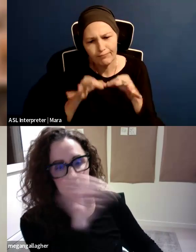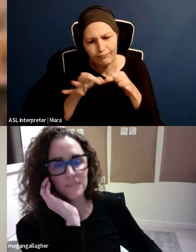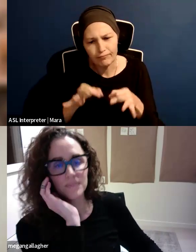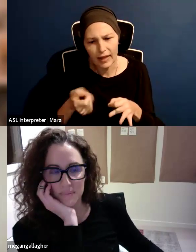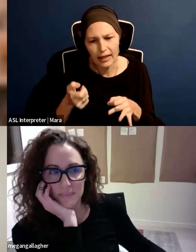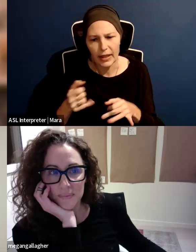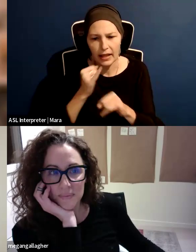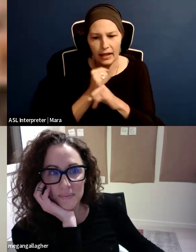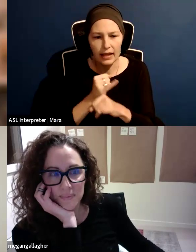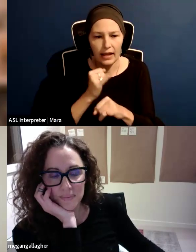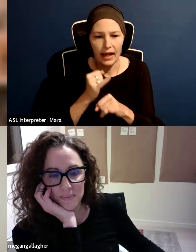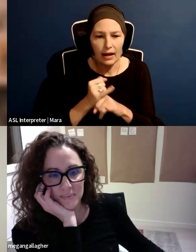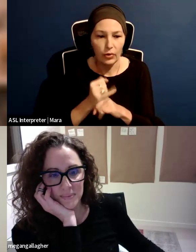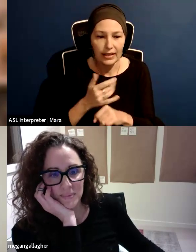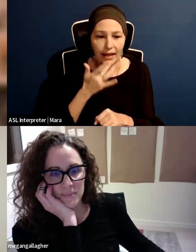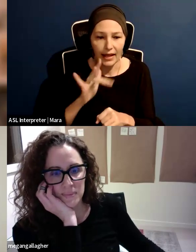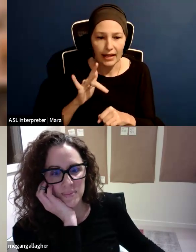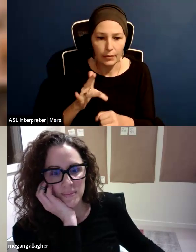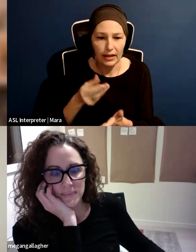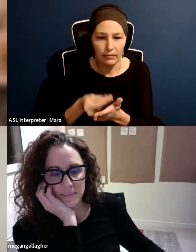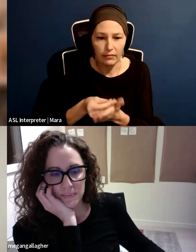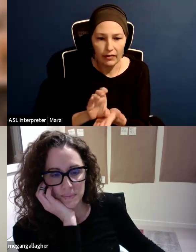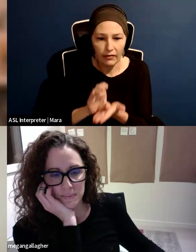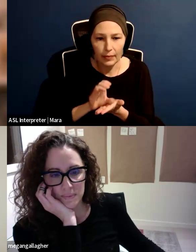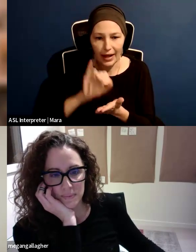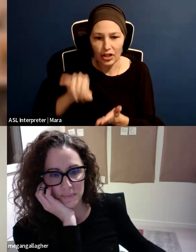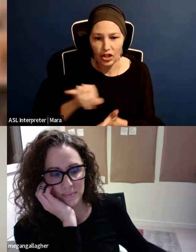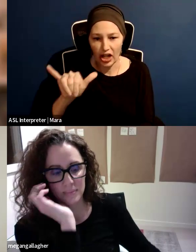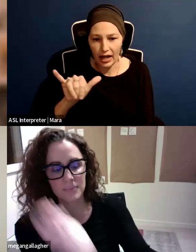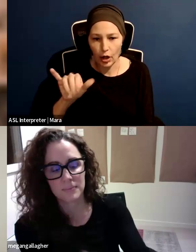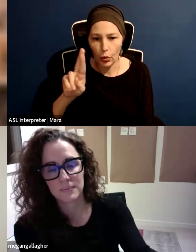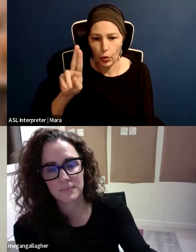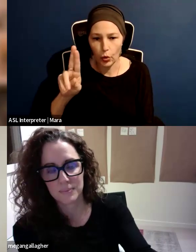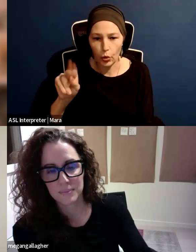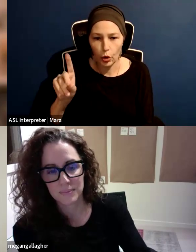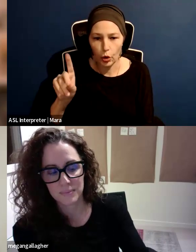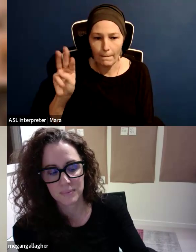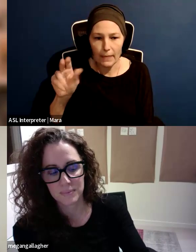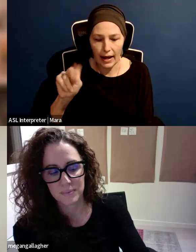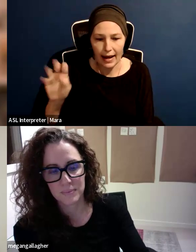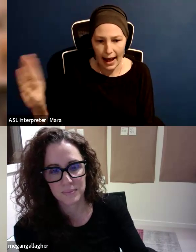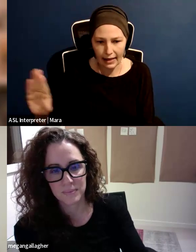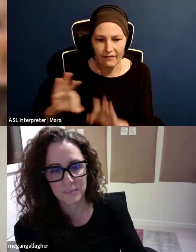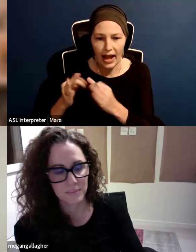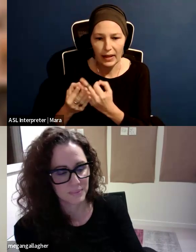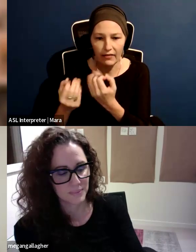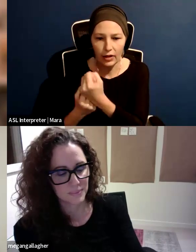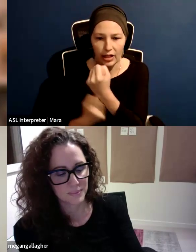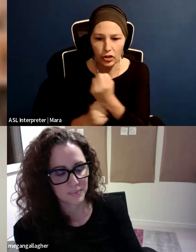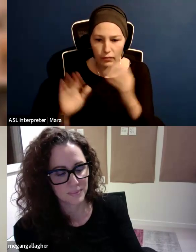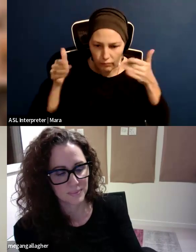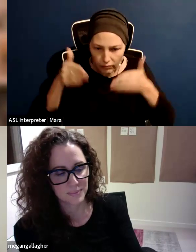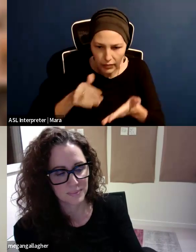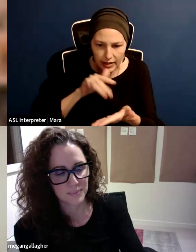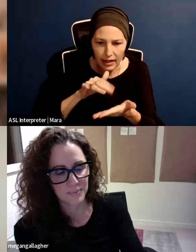privilege of being funded by Jay Ruderman and the Ruderman Family Foundation to do a dedicated study on the